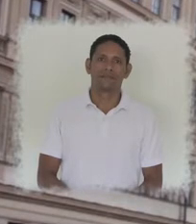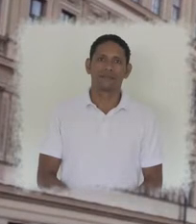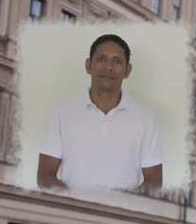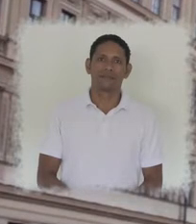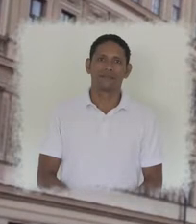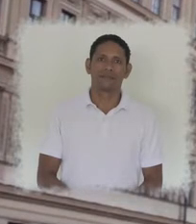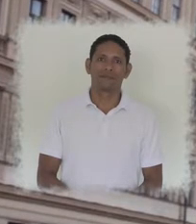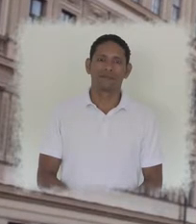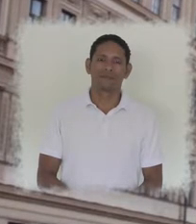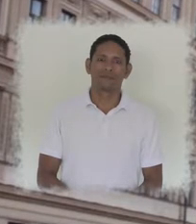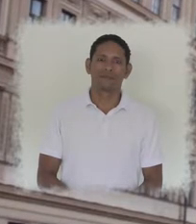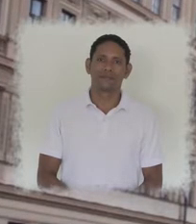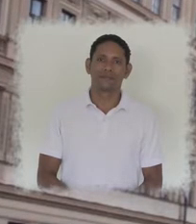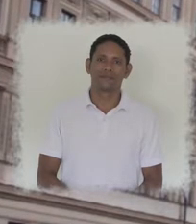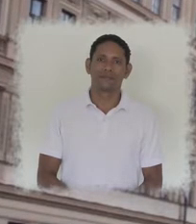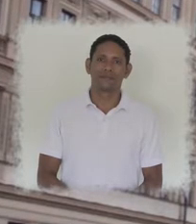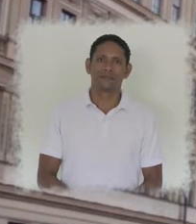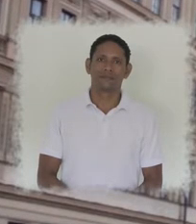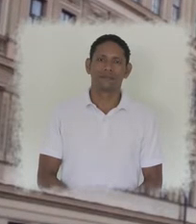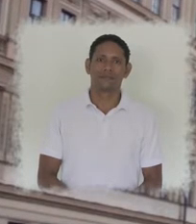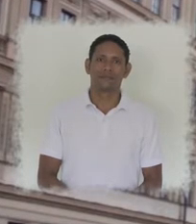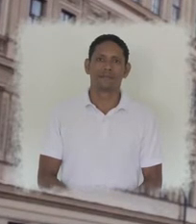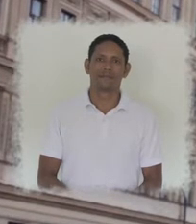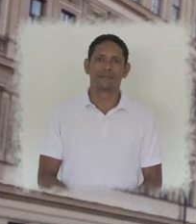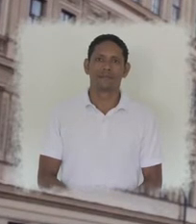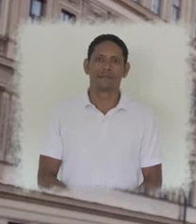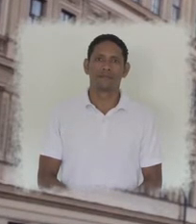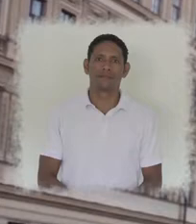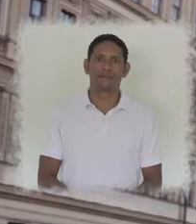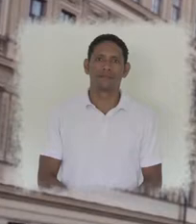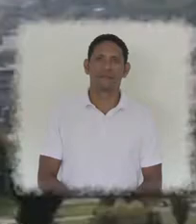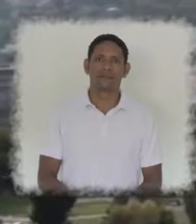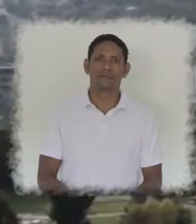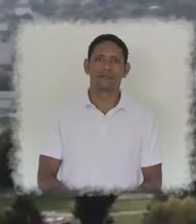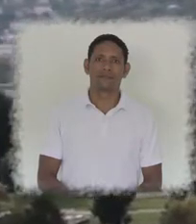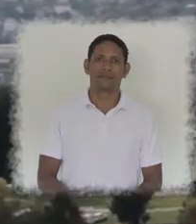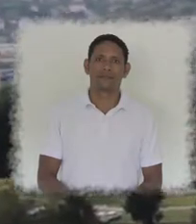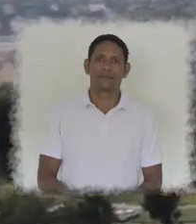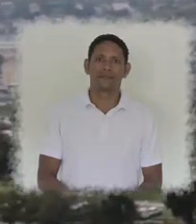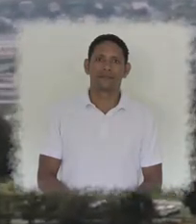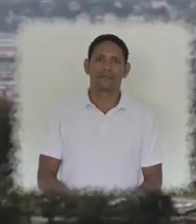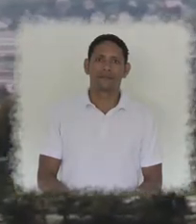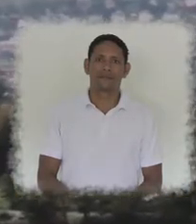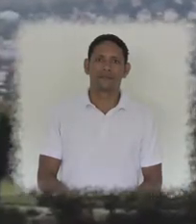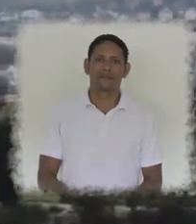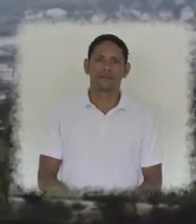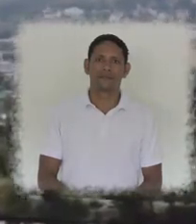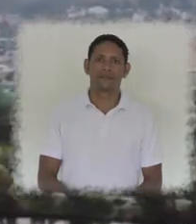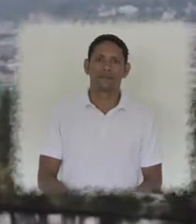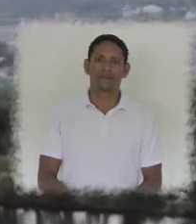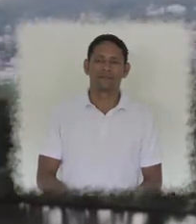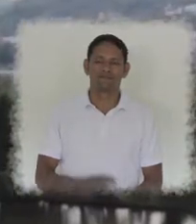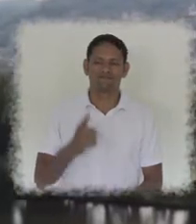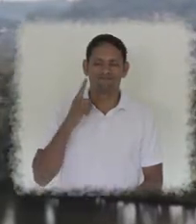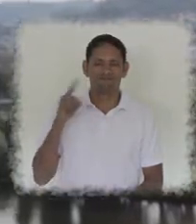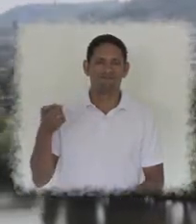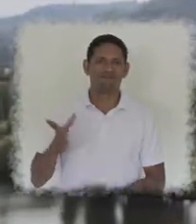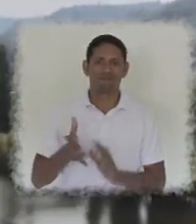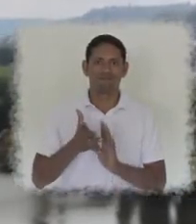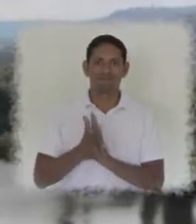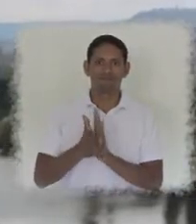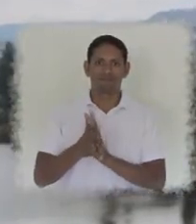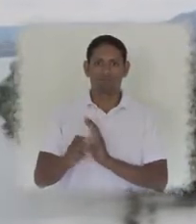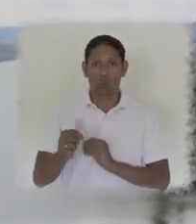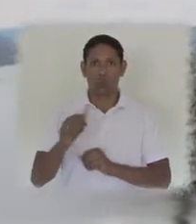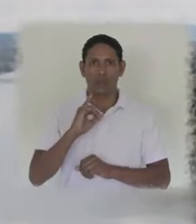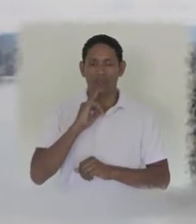English. You have to read in English. So it's the best way that you can improve another language if you go somewhere else and practice